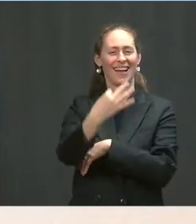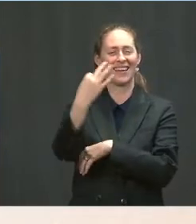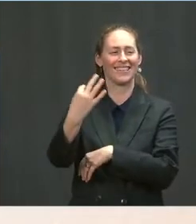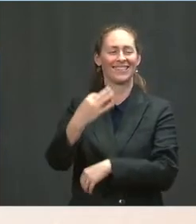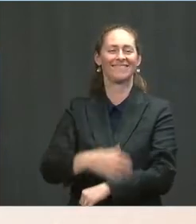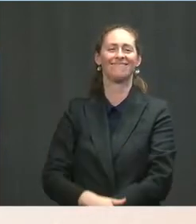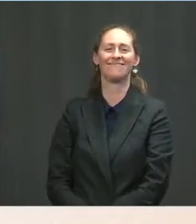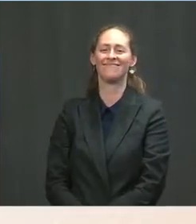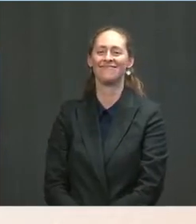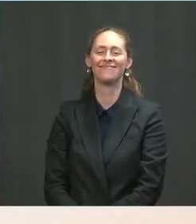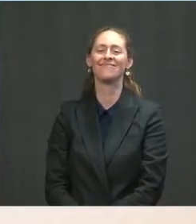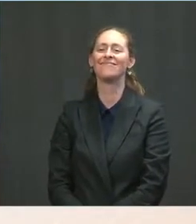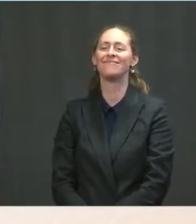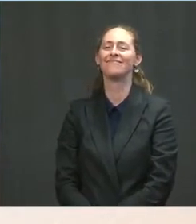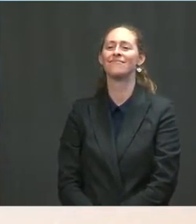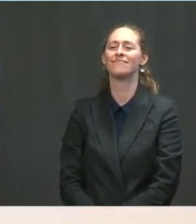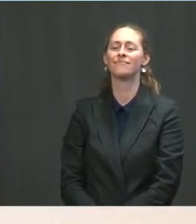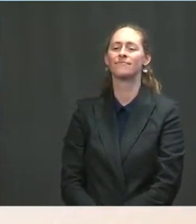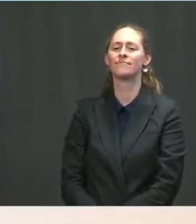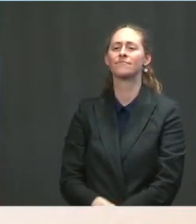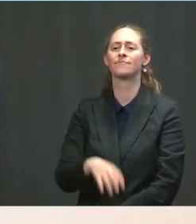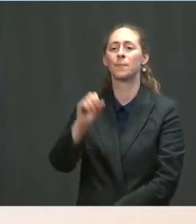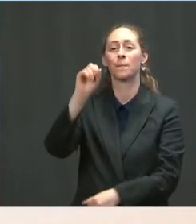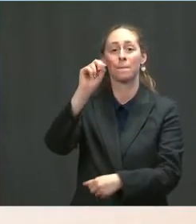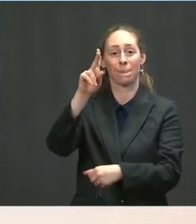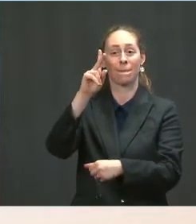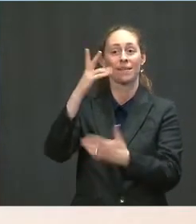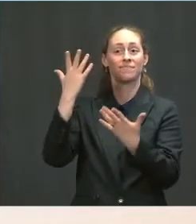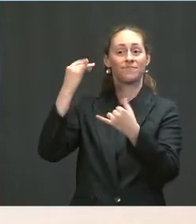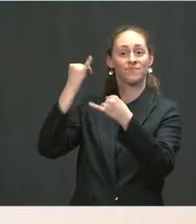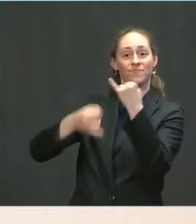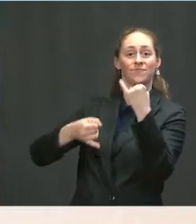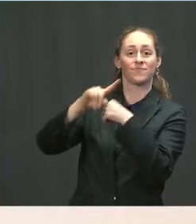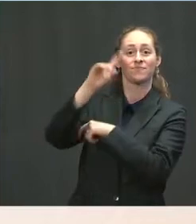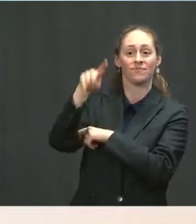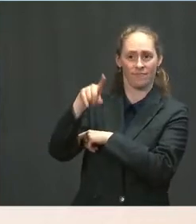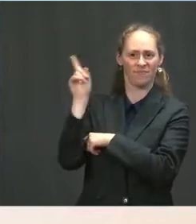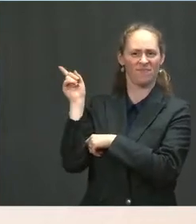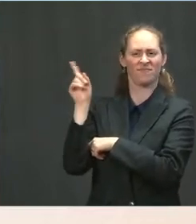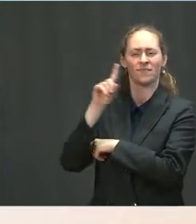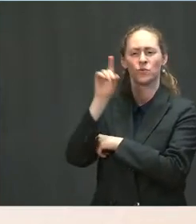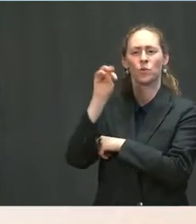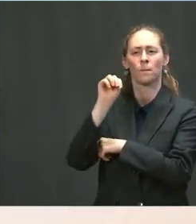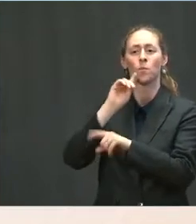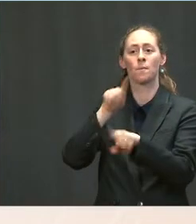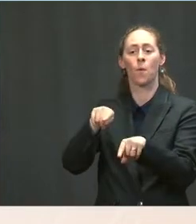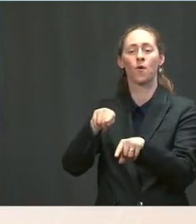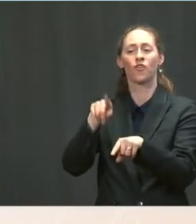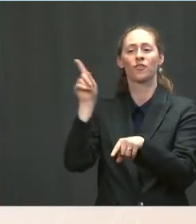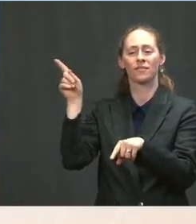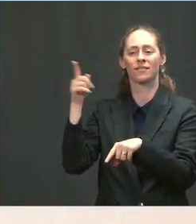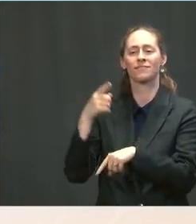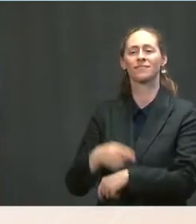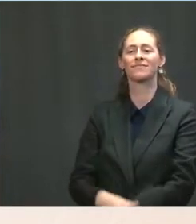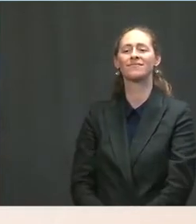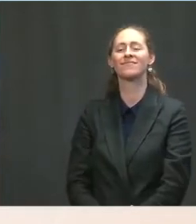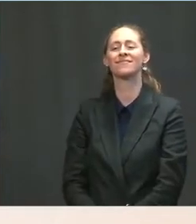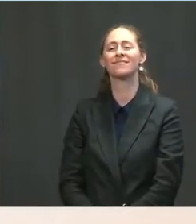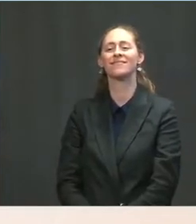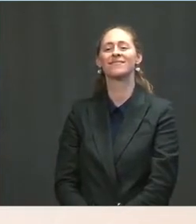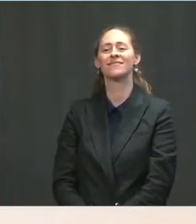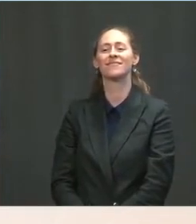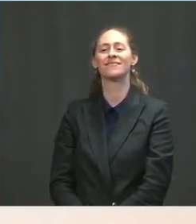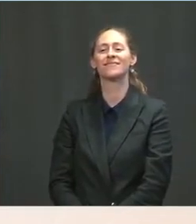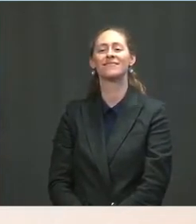Okay, for our last question for our Fun Friday Zoom, reporter hailing from Black Information Network,